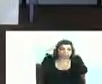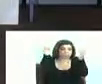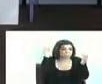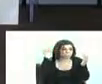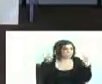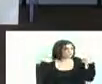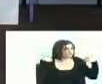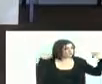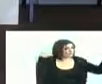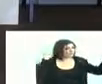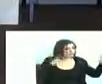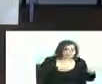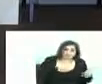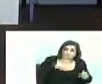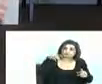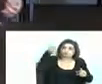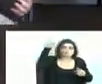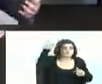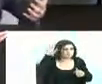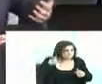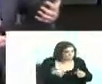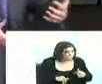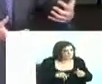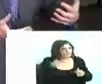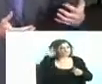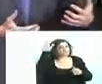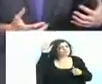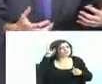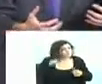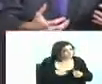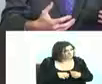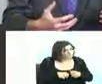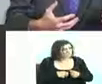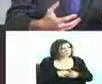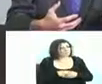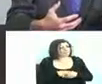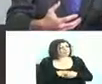these angels that are going up and down.